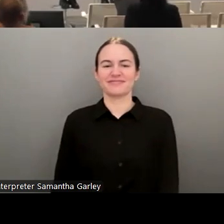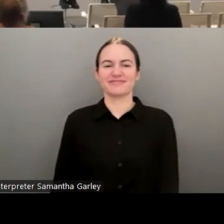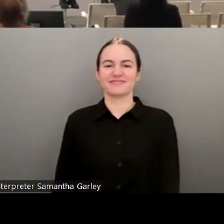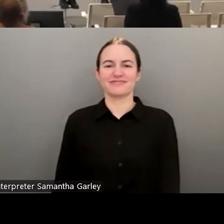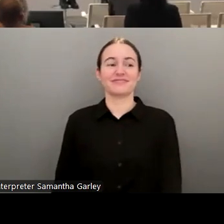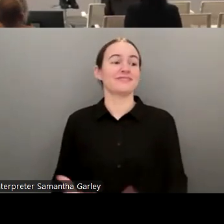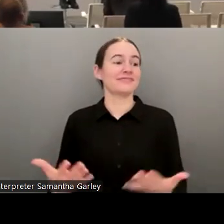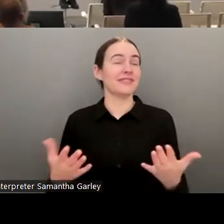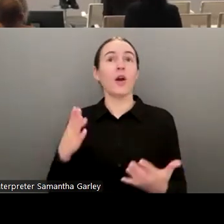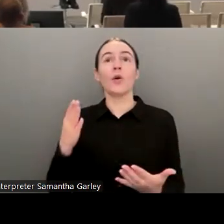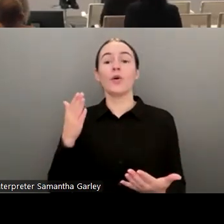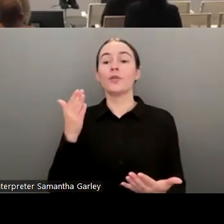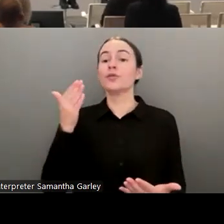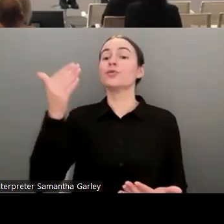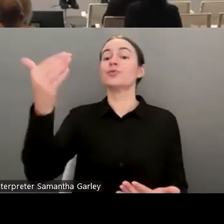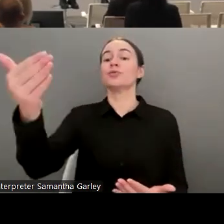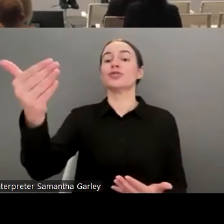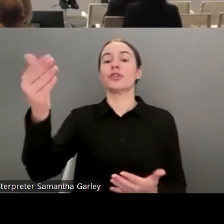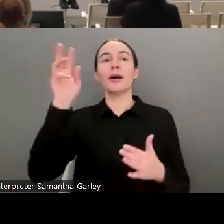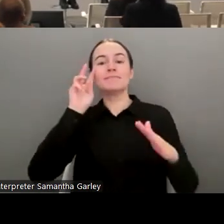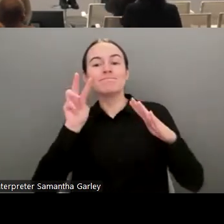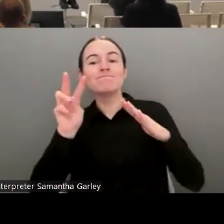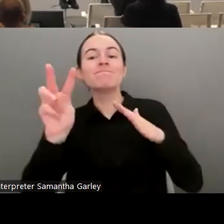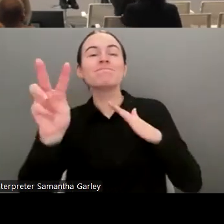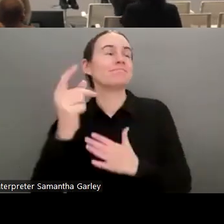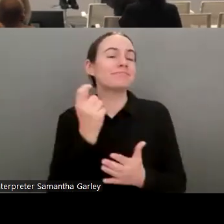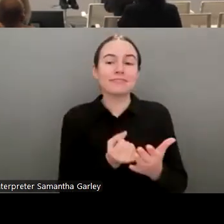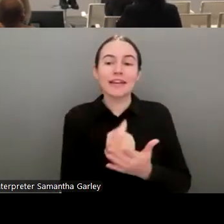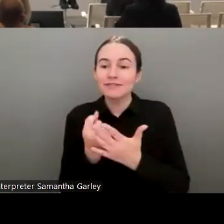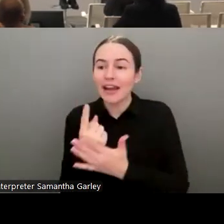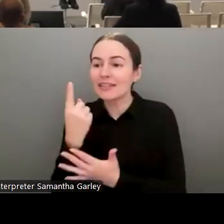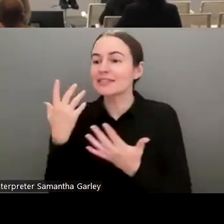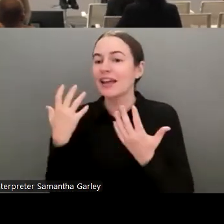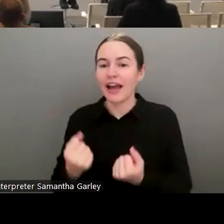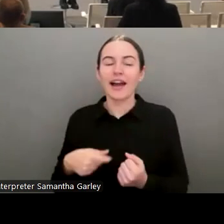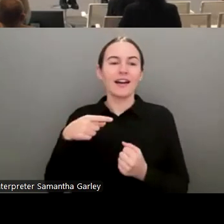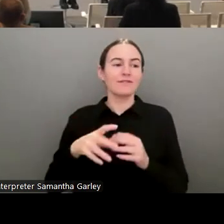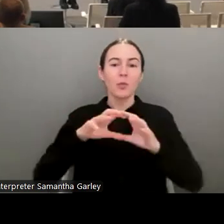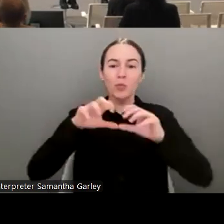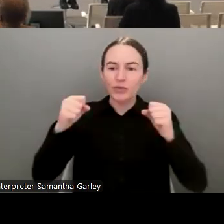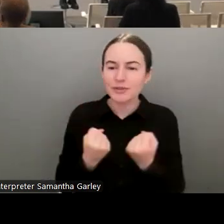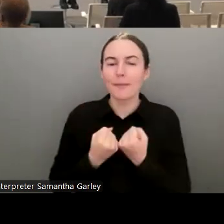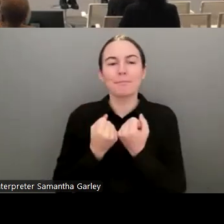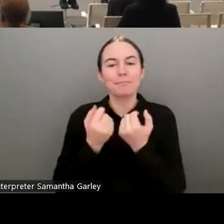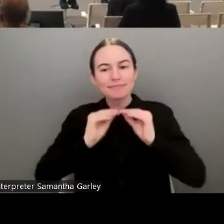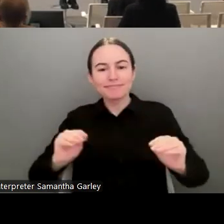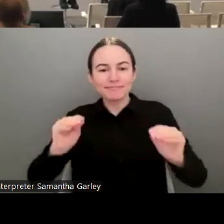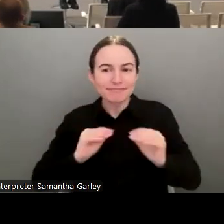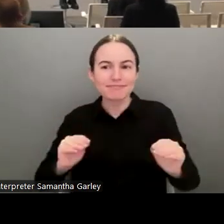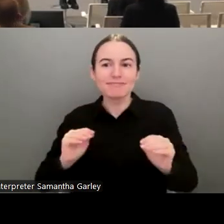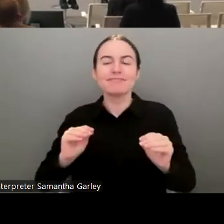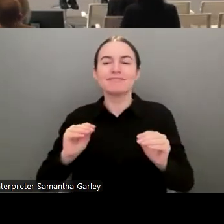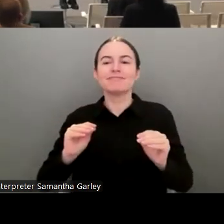future, Malin was talking about a lot of events and things we want to do, and we have this workshop series. That is one of the things that people nowadays, at